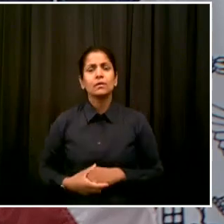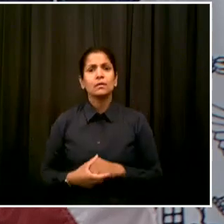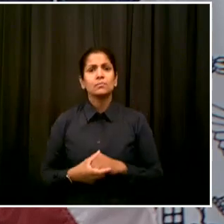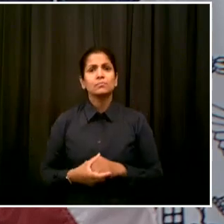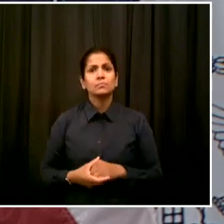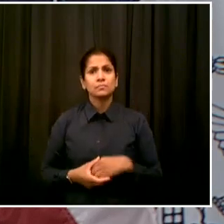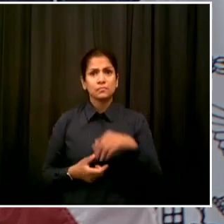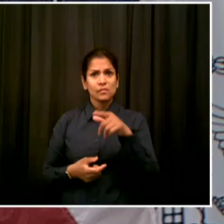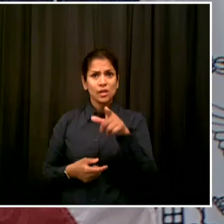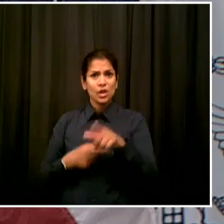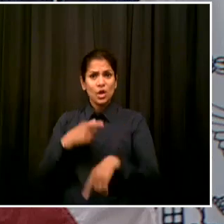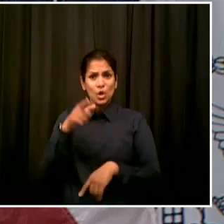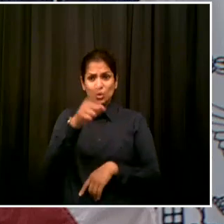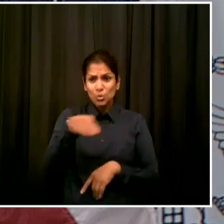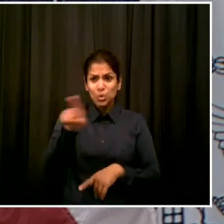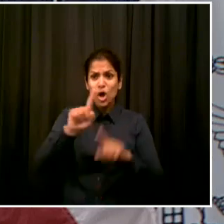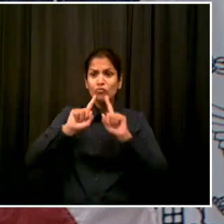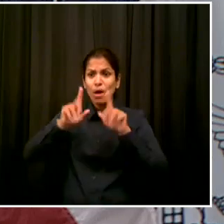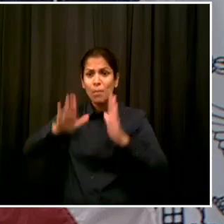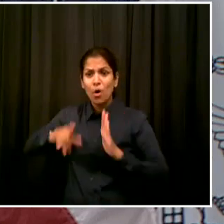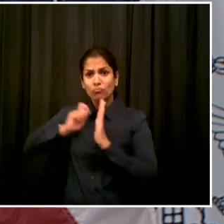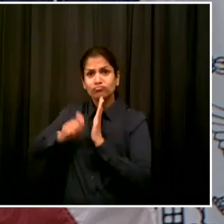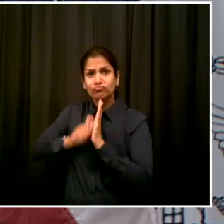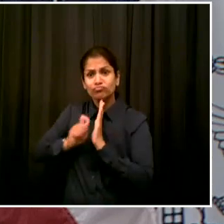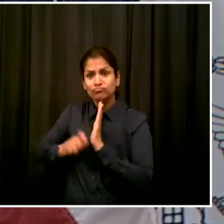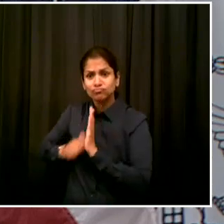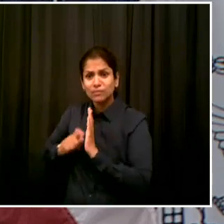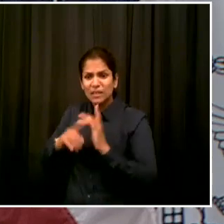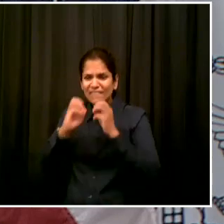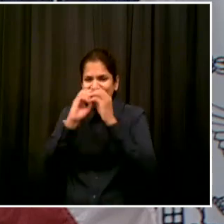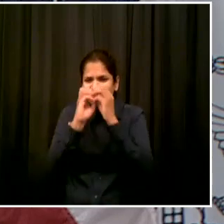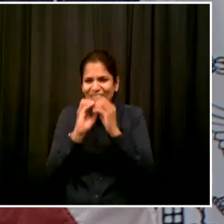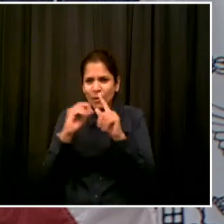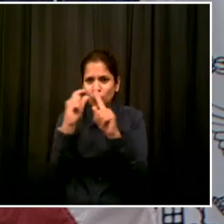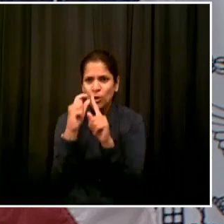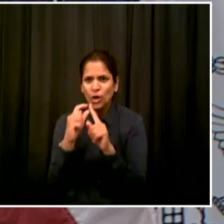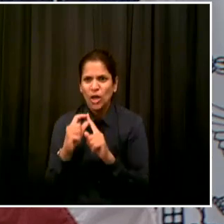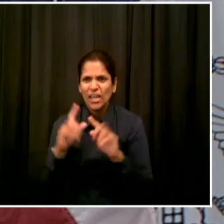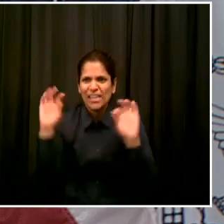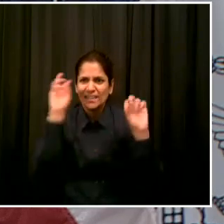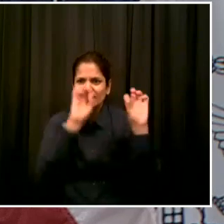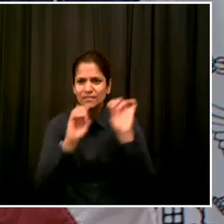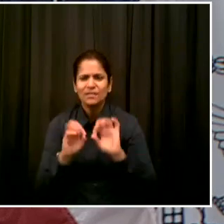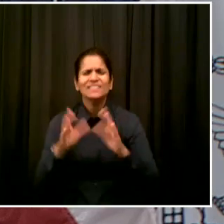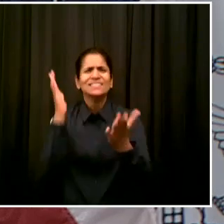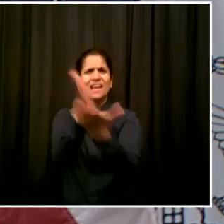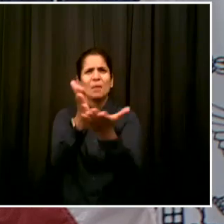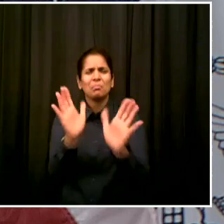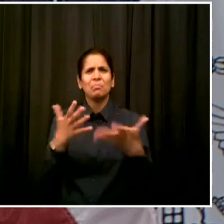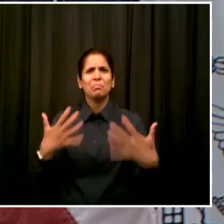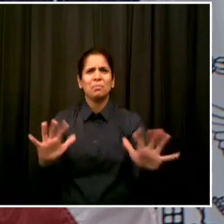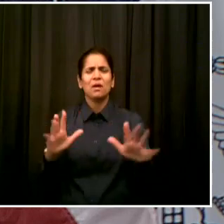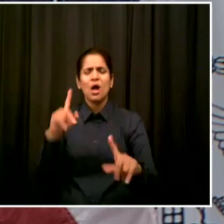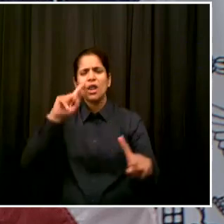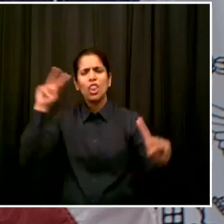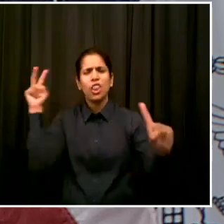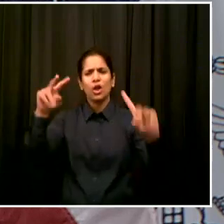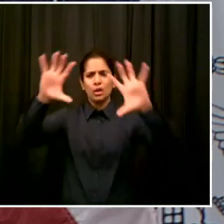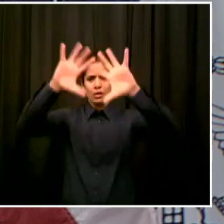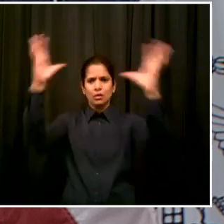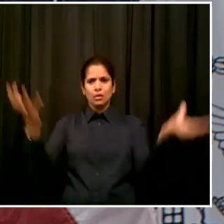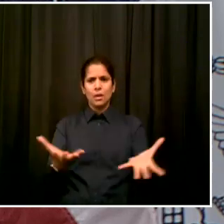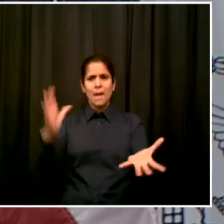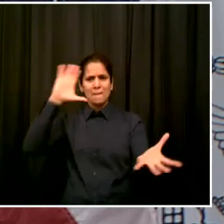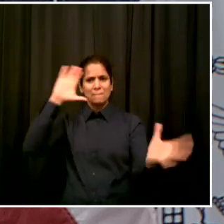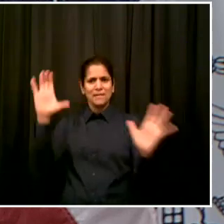commissioner himself decided it was time to disband the anti-crime unit because of the problems it was creating, despite very